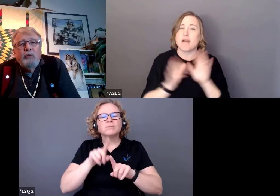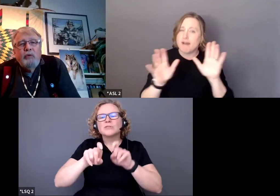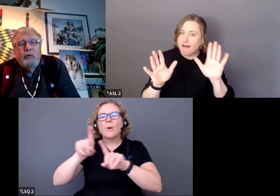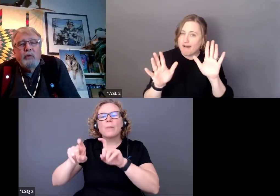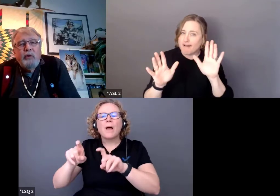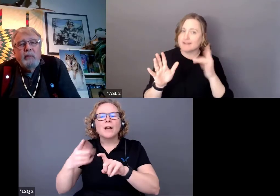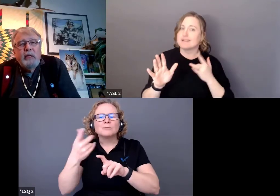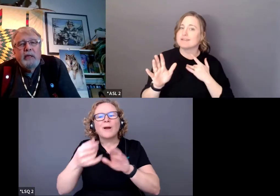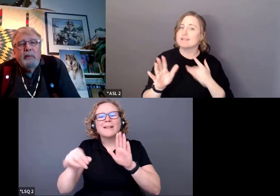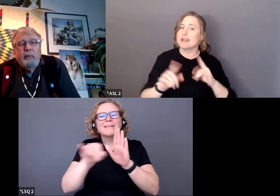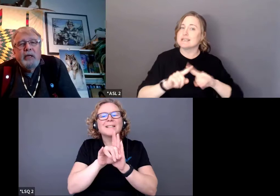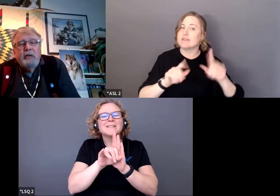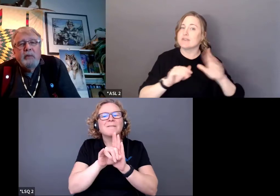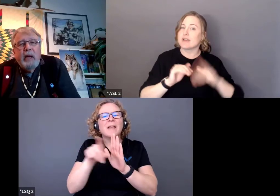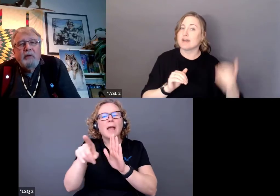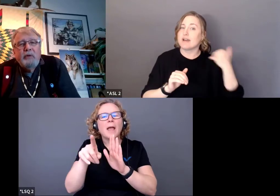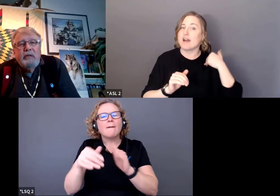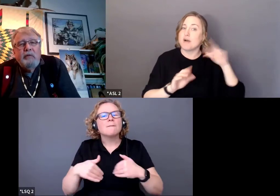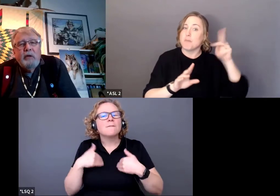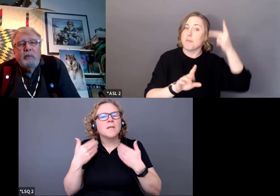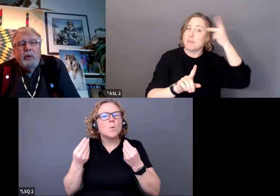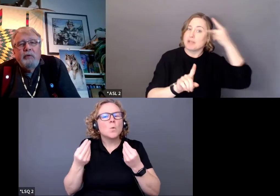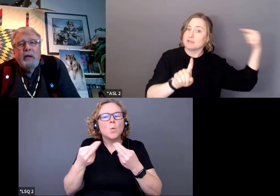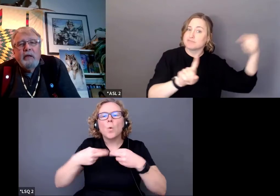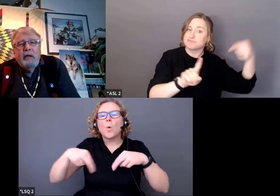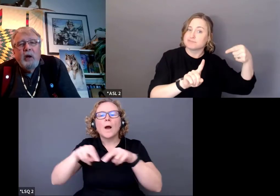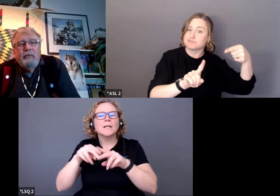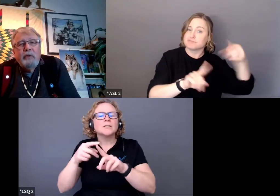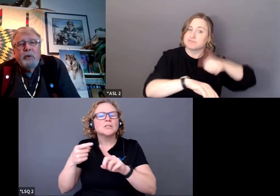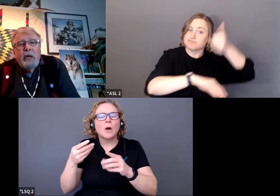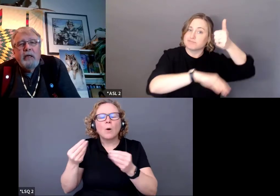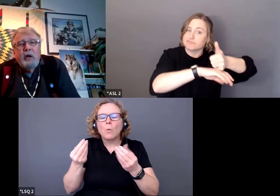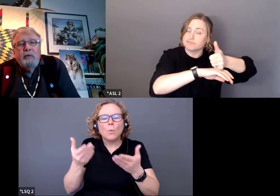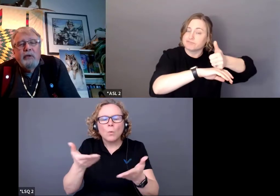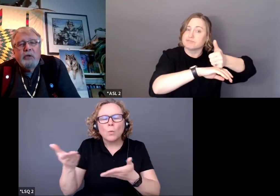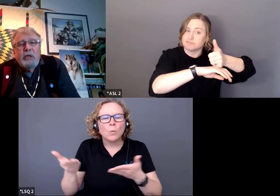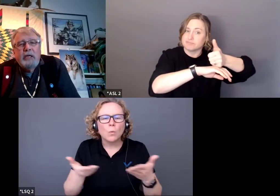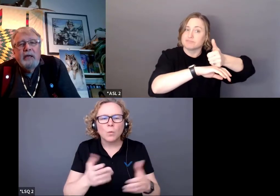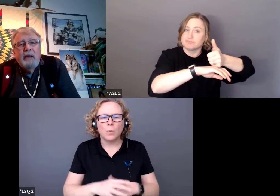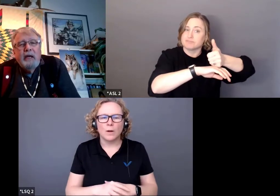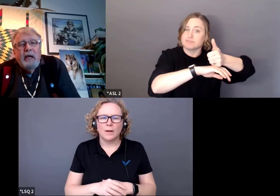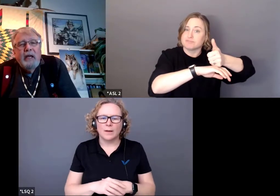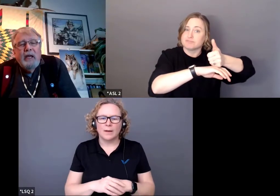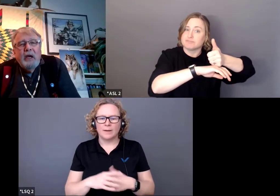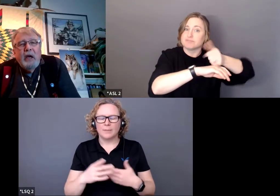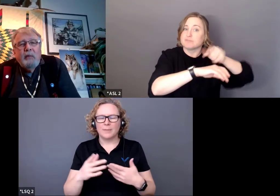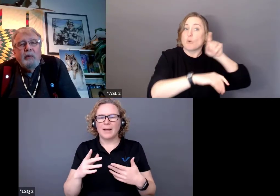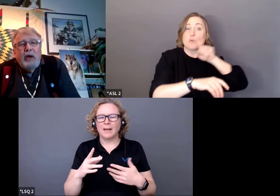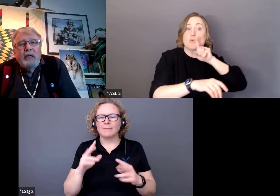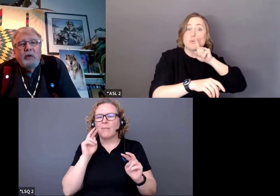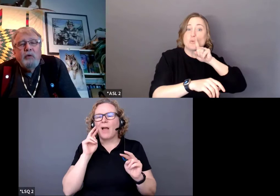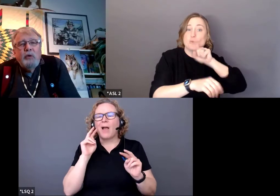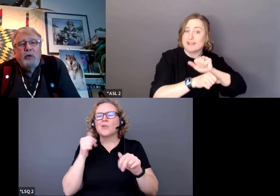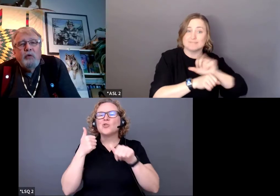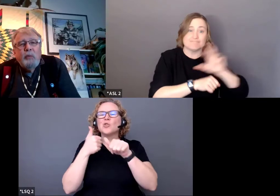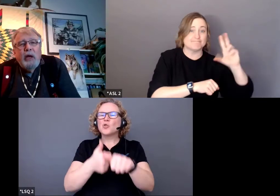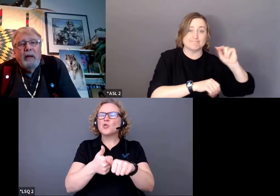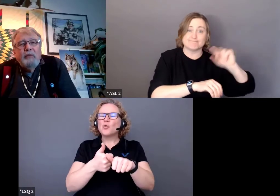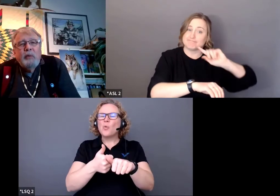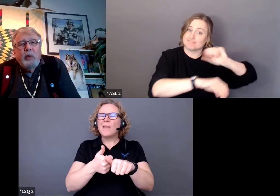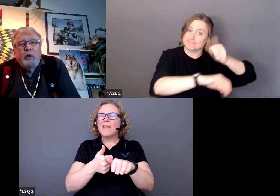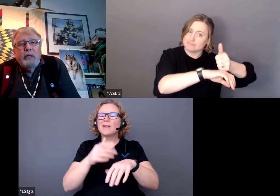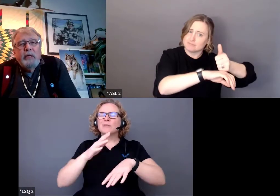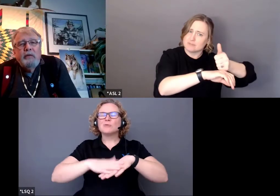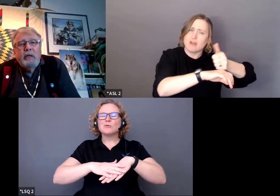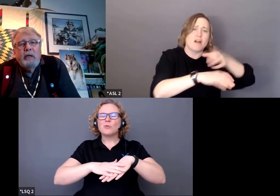as opposed to from the political boundaries that are presented and often created artificially. I'm inviting you to use